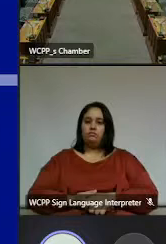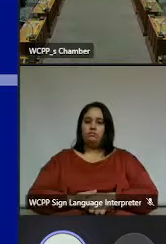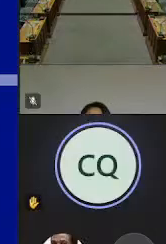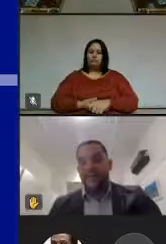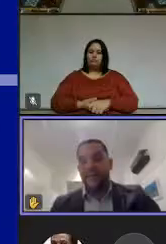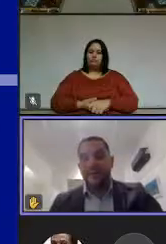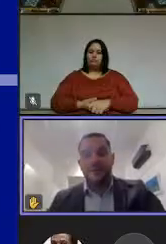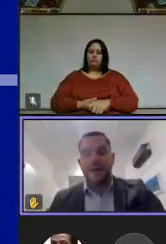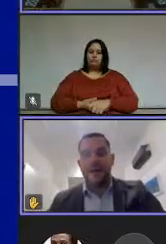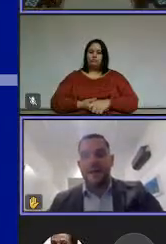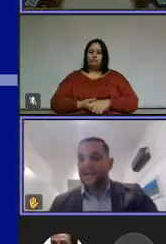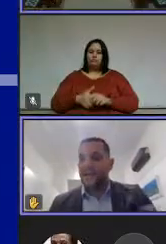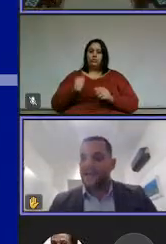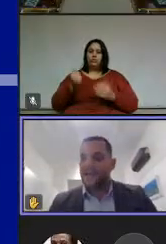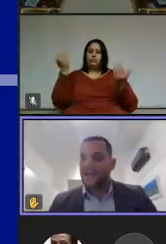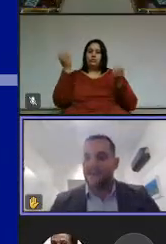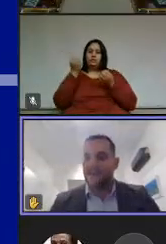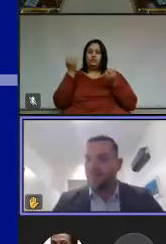Good evening,